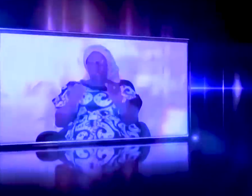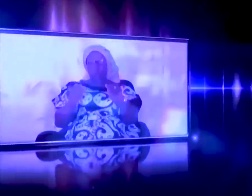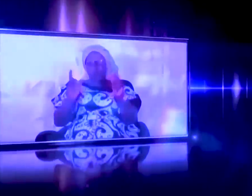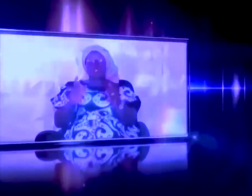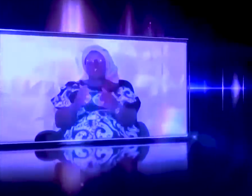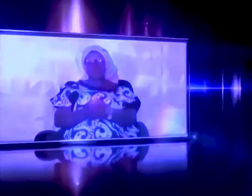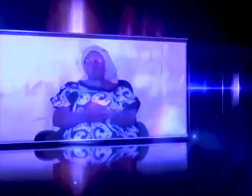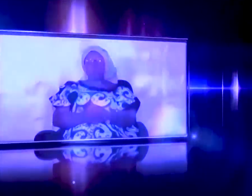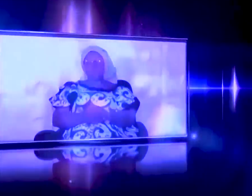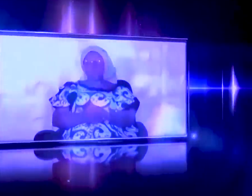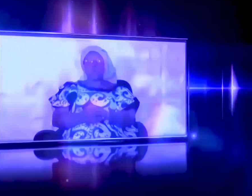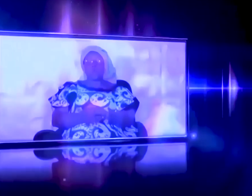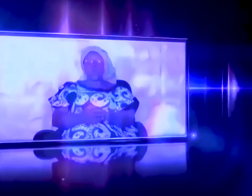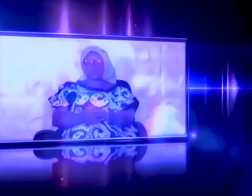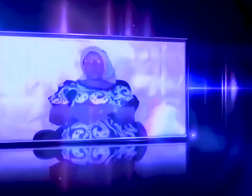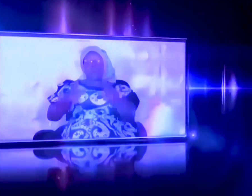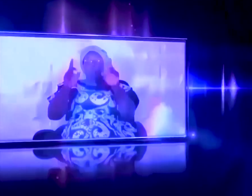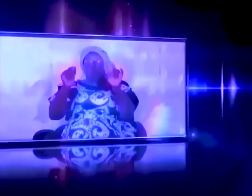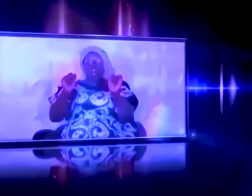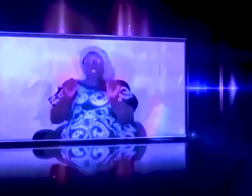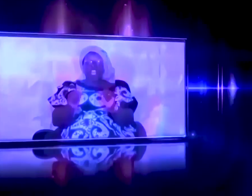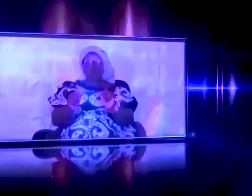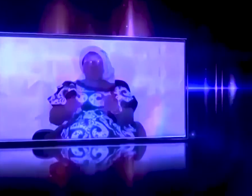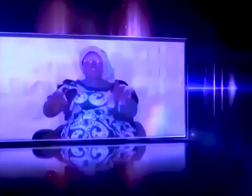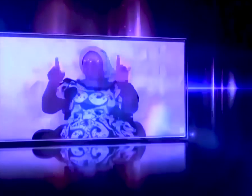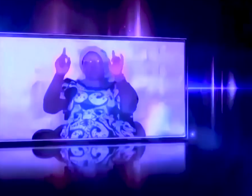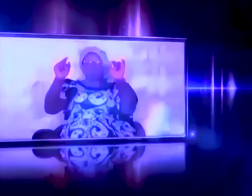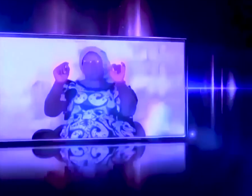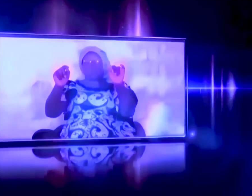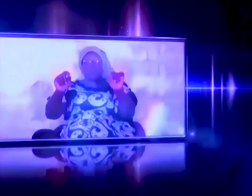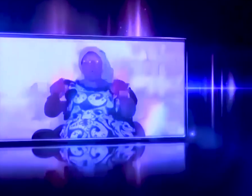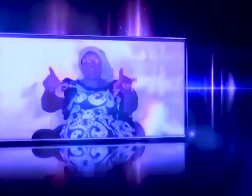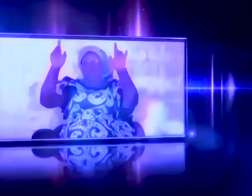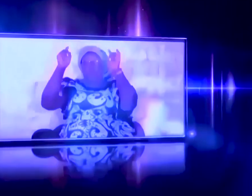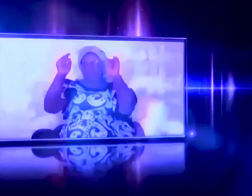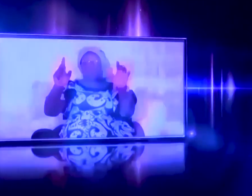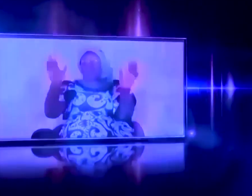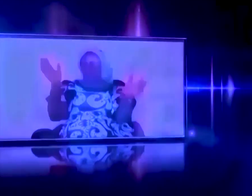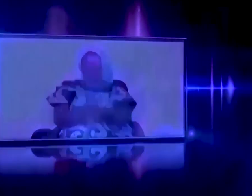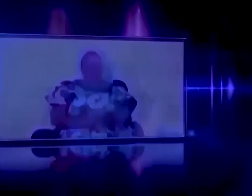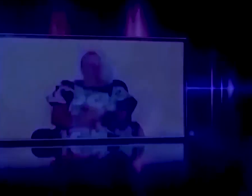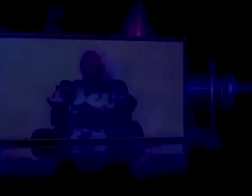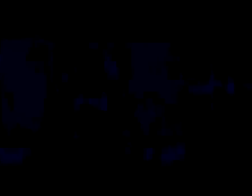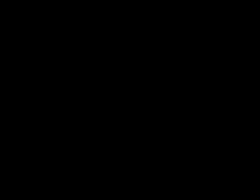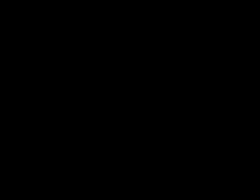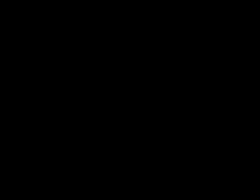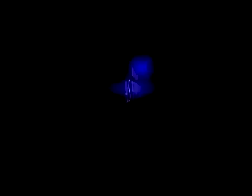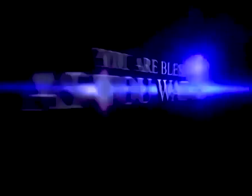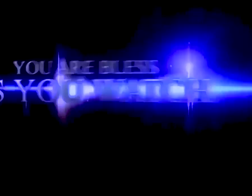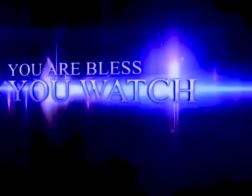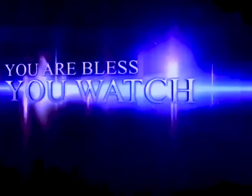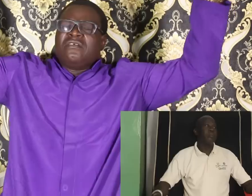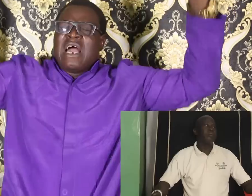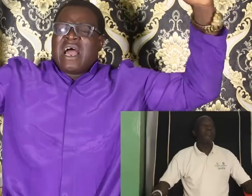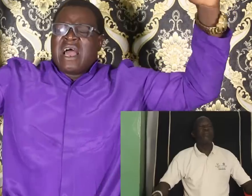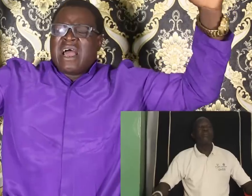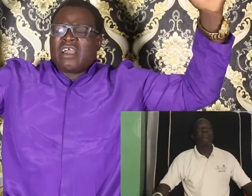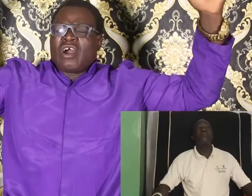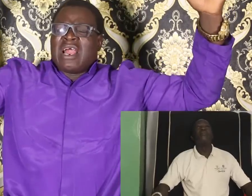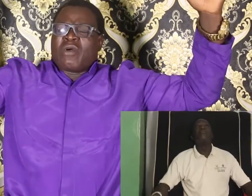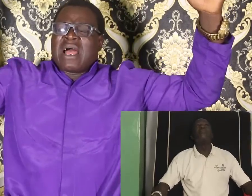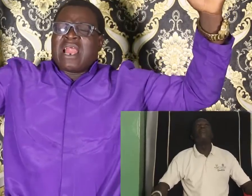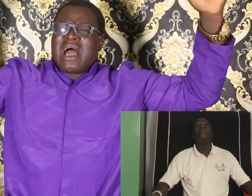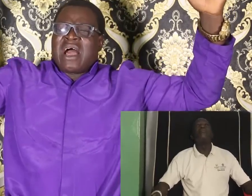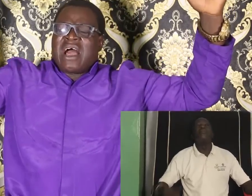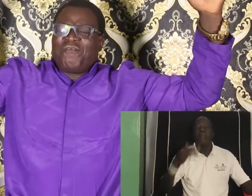fun gbogbo eda to wo mi to de ngbo mi lowo lowo loruko jesu olorun olubuku o ya ko buku fun o amen je